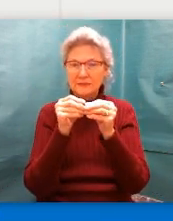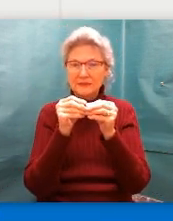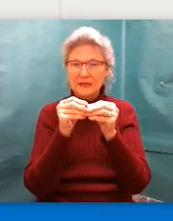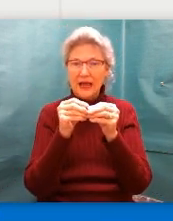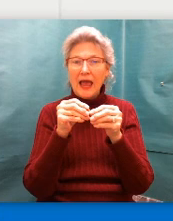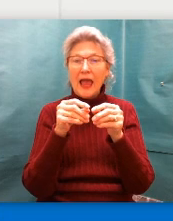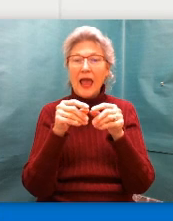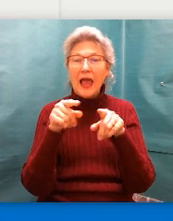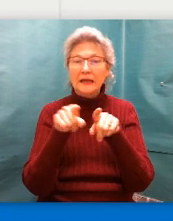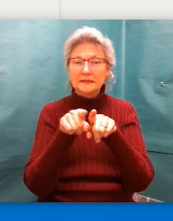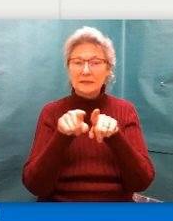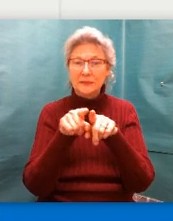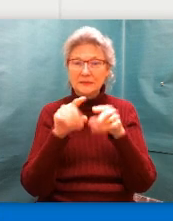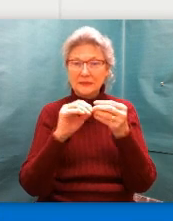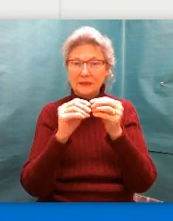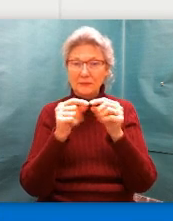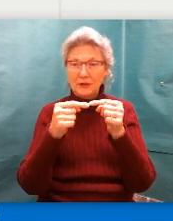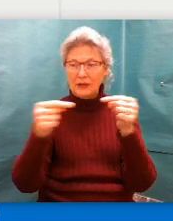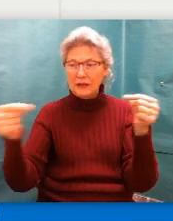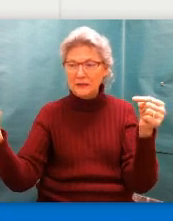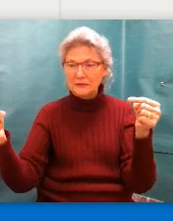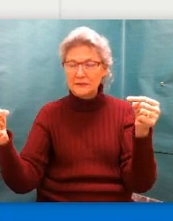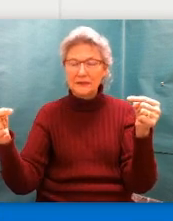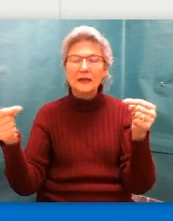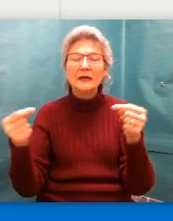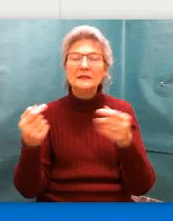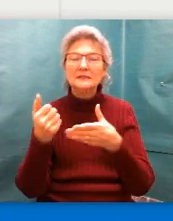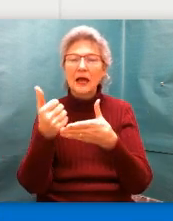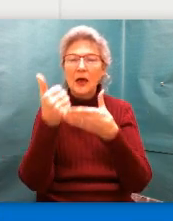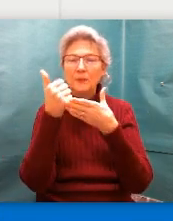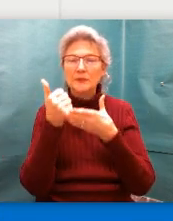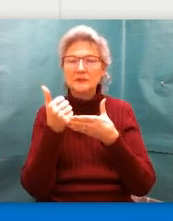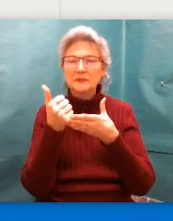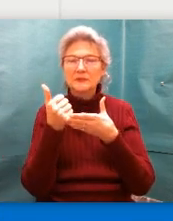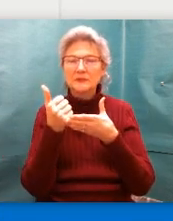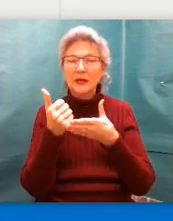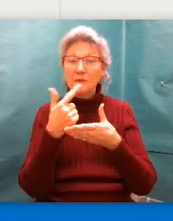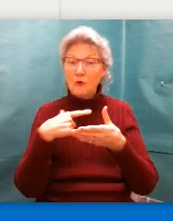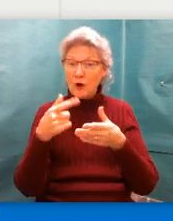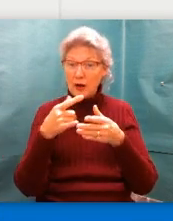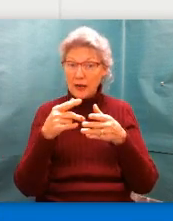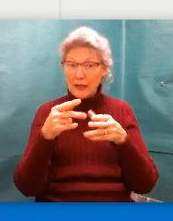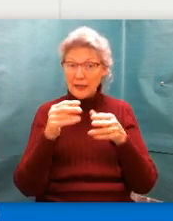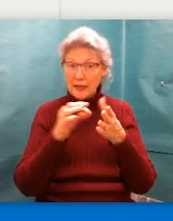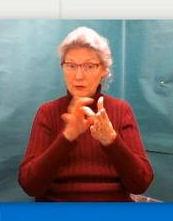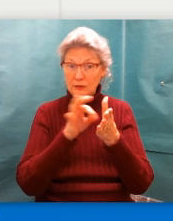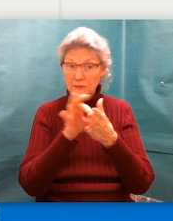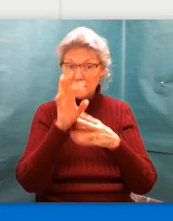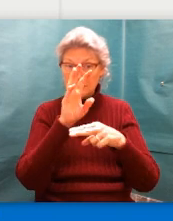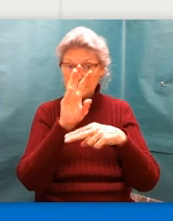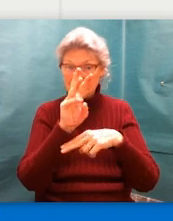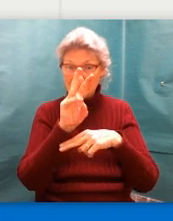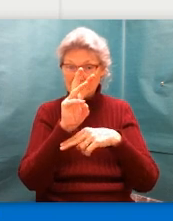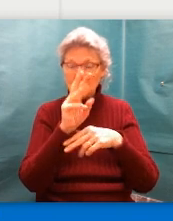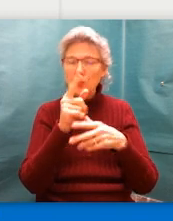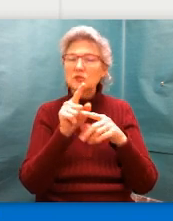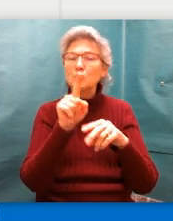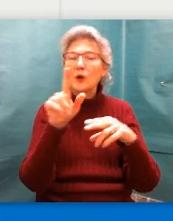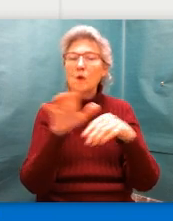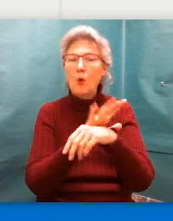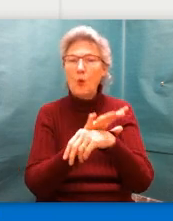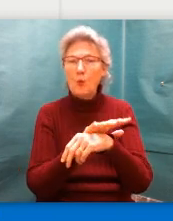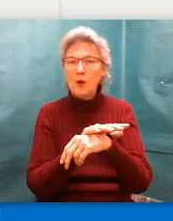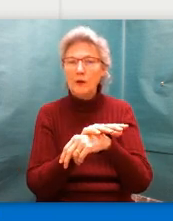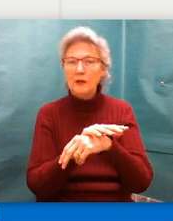line here to help us do this. So if we're counting by 6, what is 1 whole? Shout the answer in